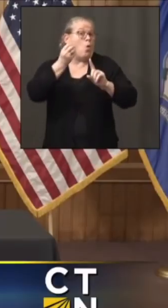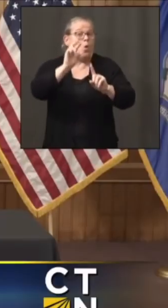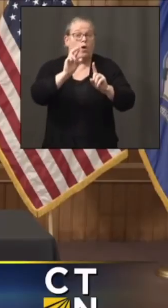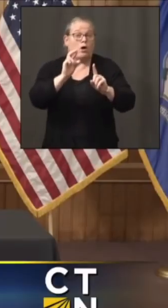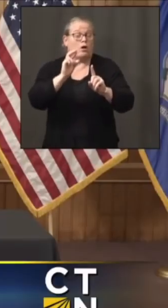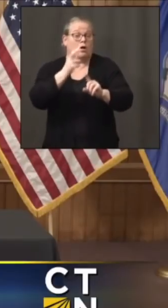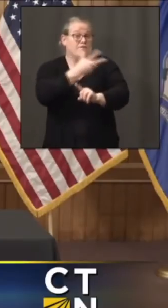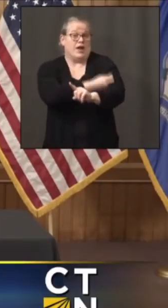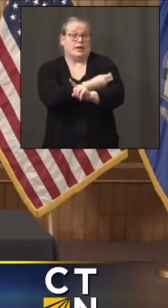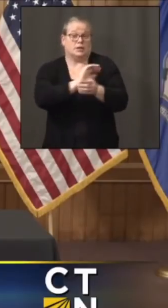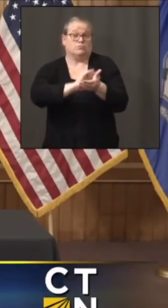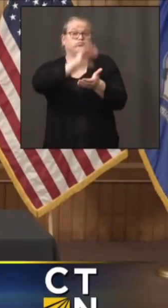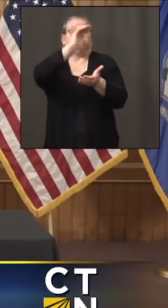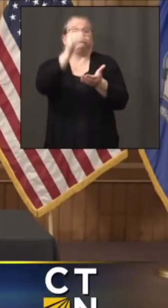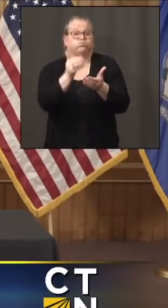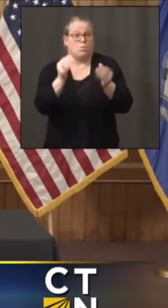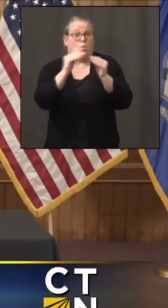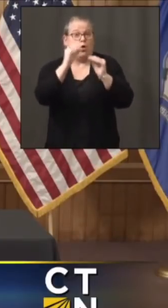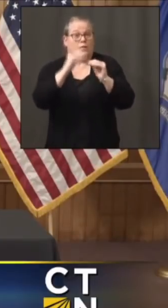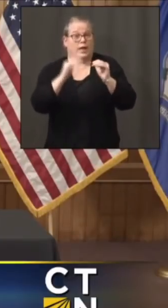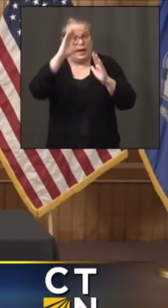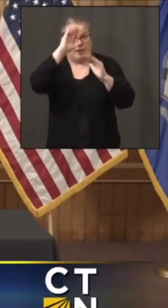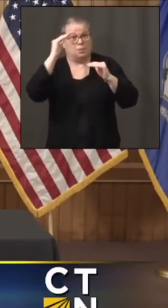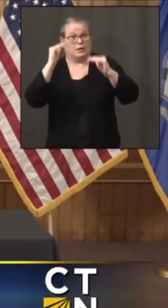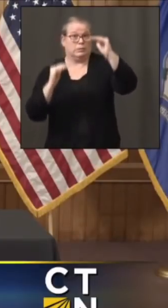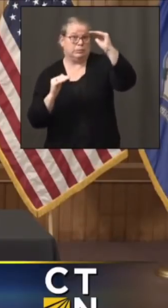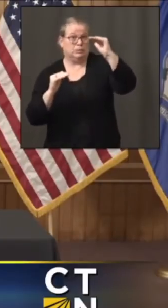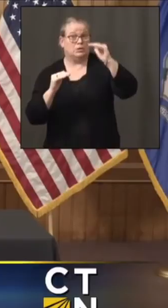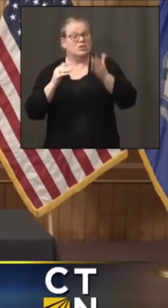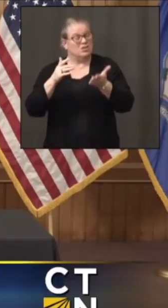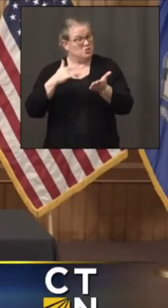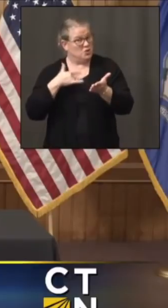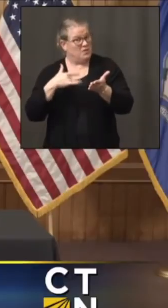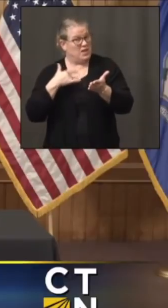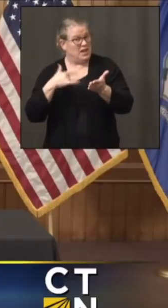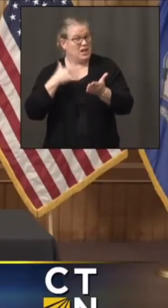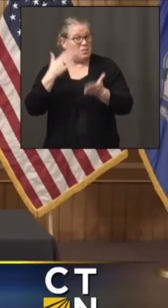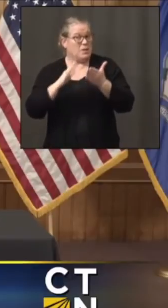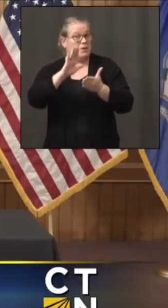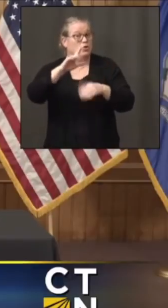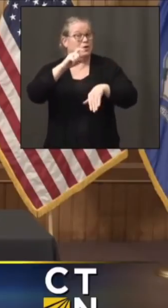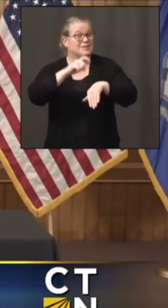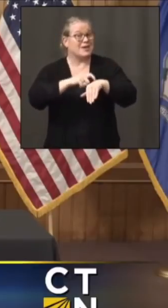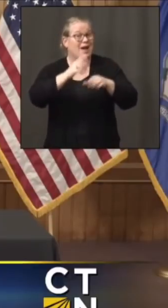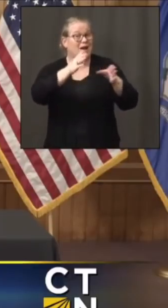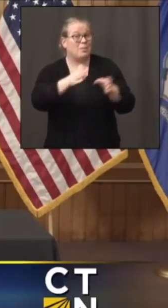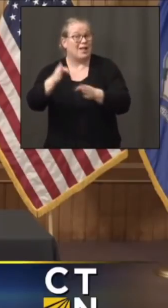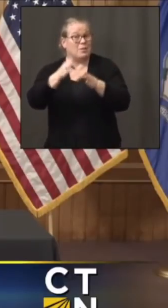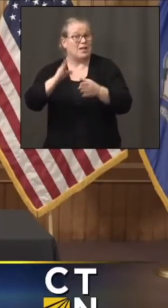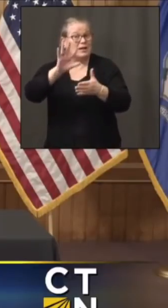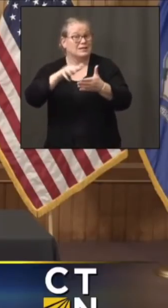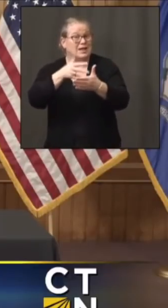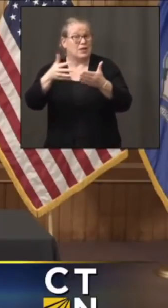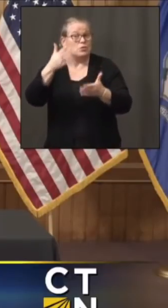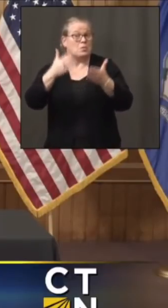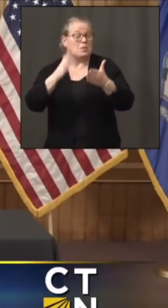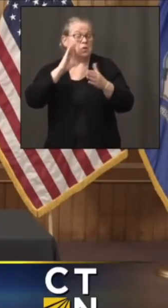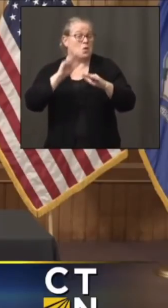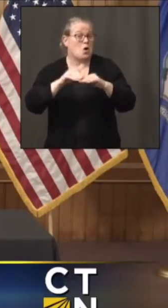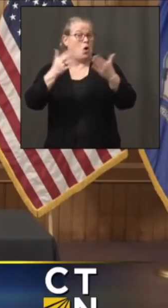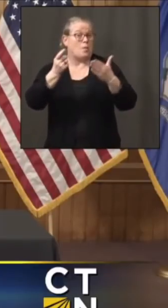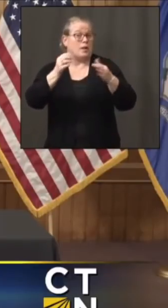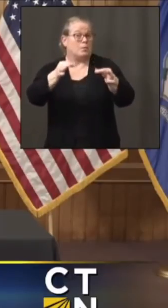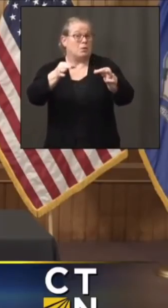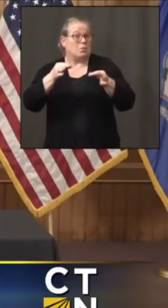would reevaluate your timeline, maybe open it up to some folks in the next tier, maybe